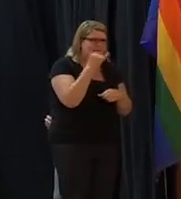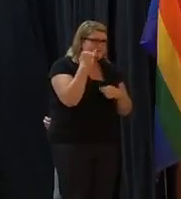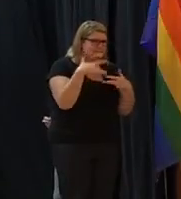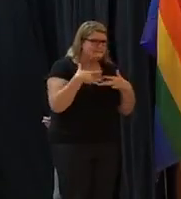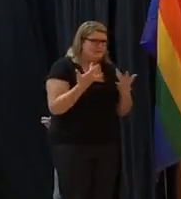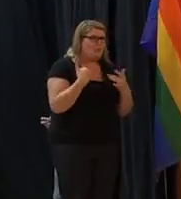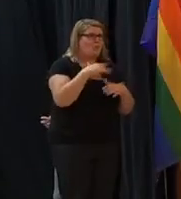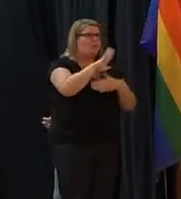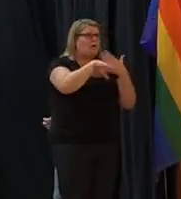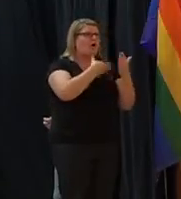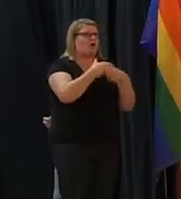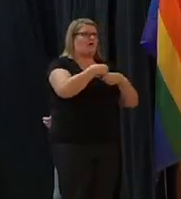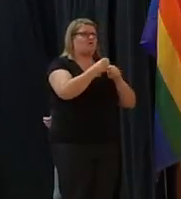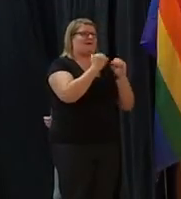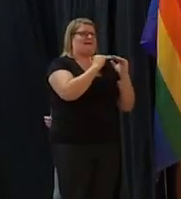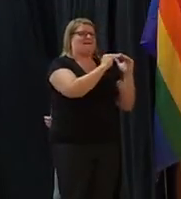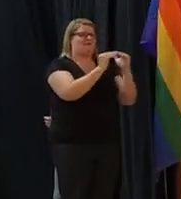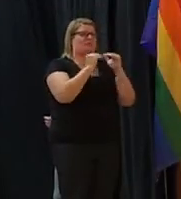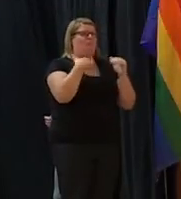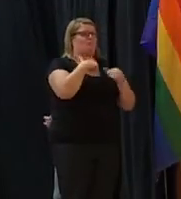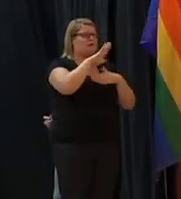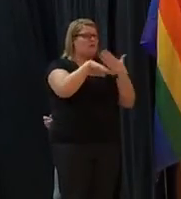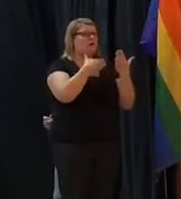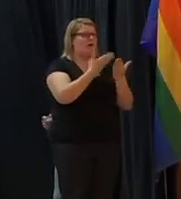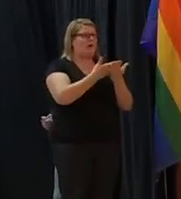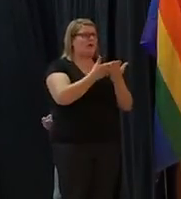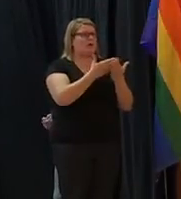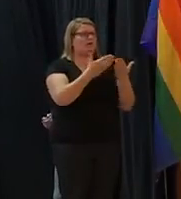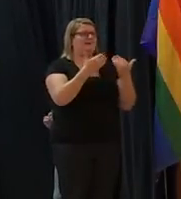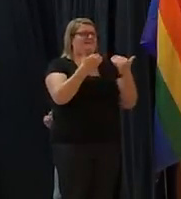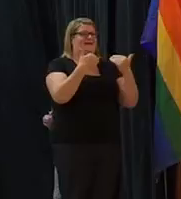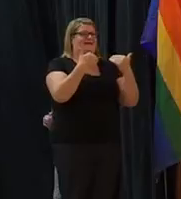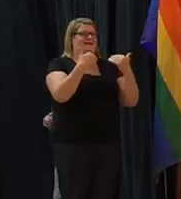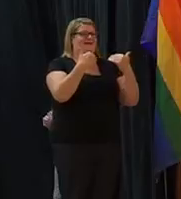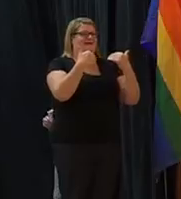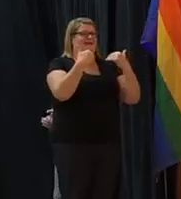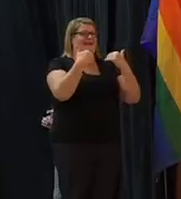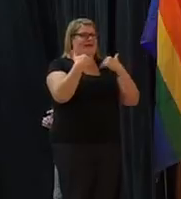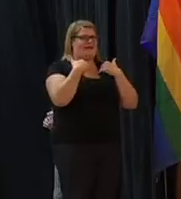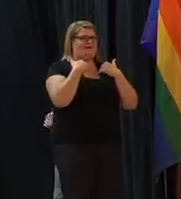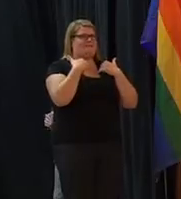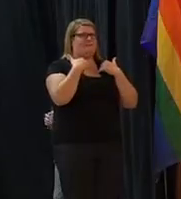are all created equal and we are all endowed with